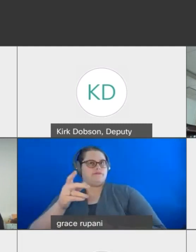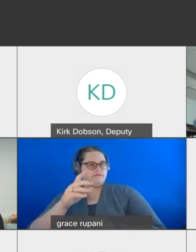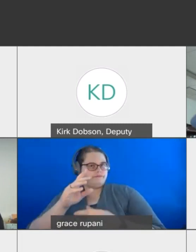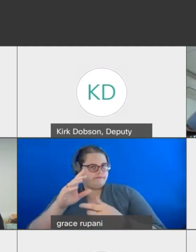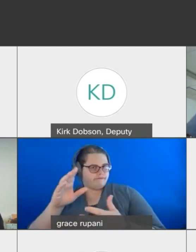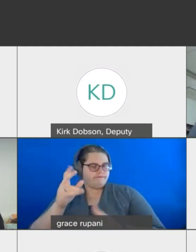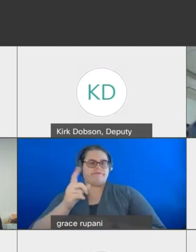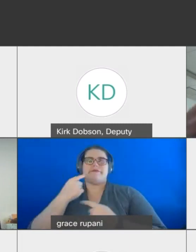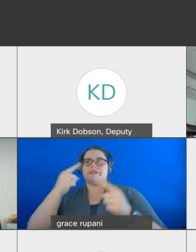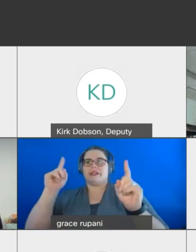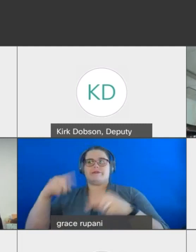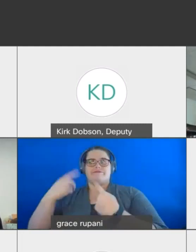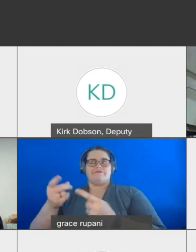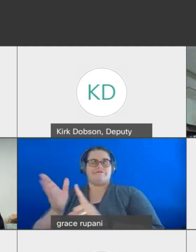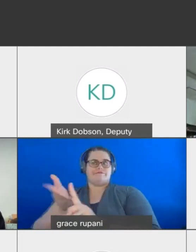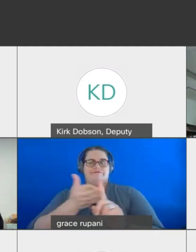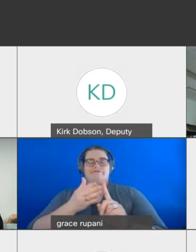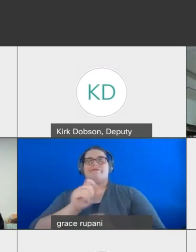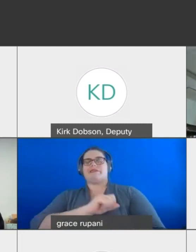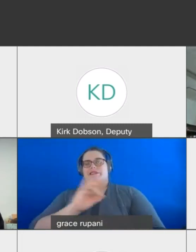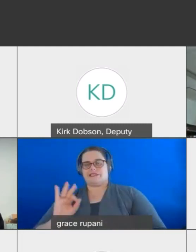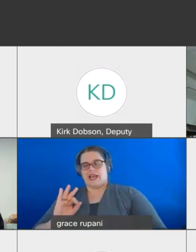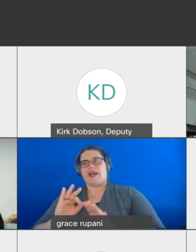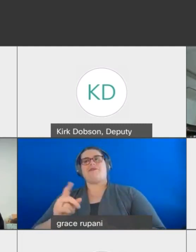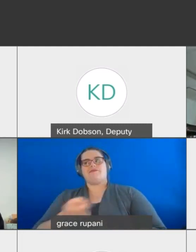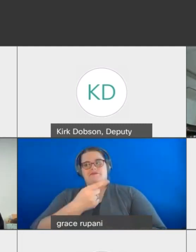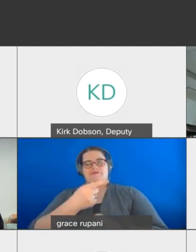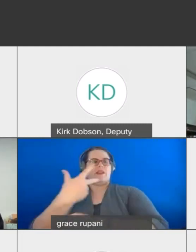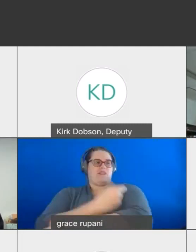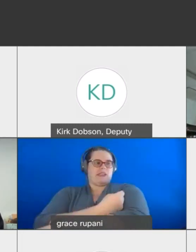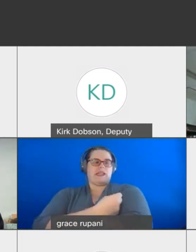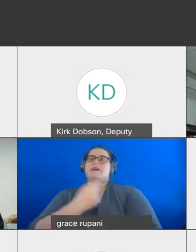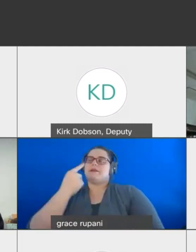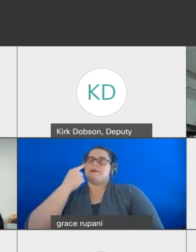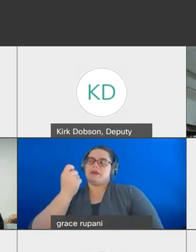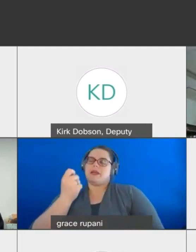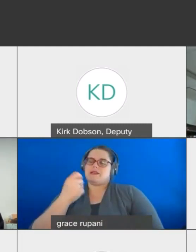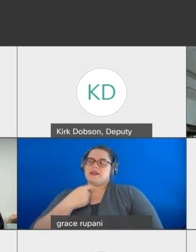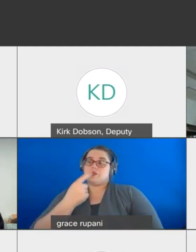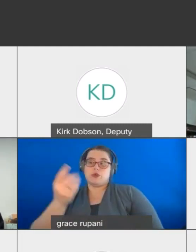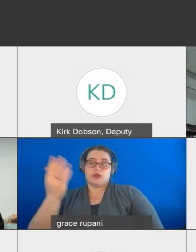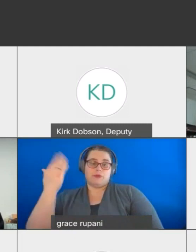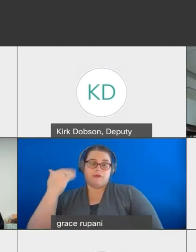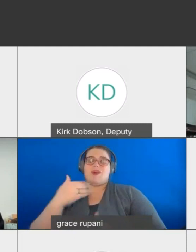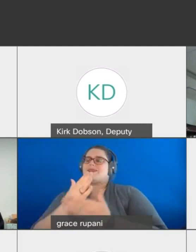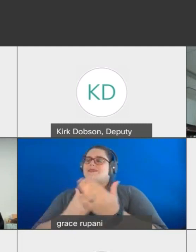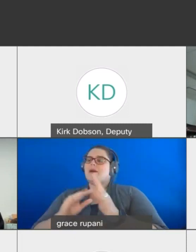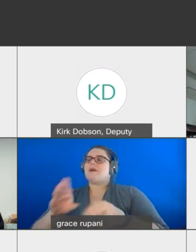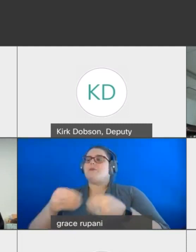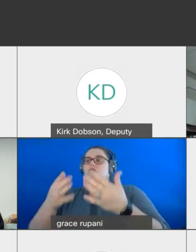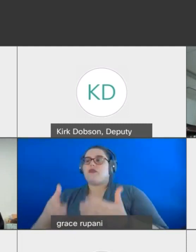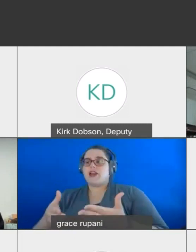in getting their staff vaccinated. Because as I say, there are some providers, a small